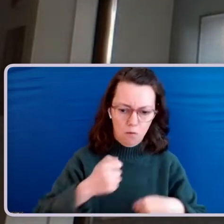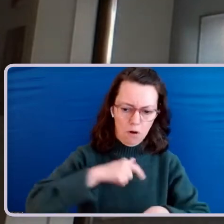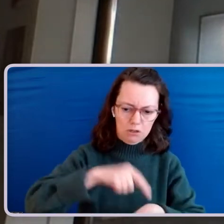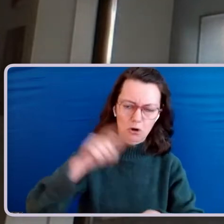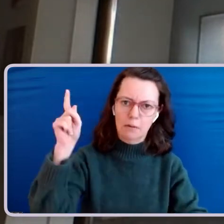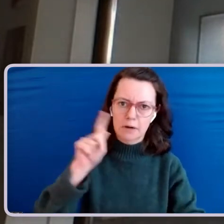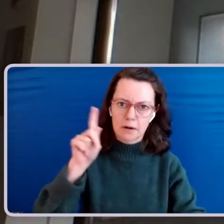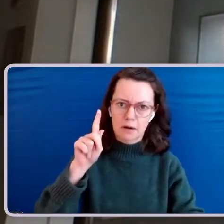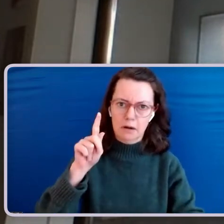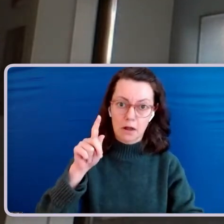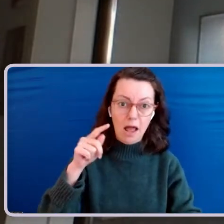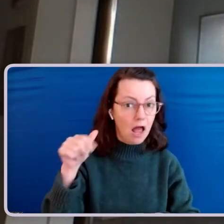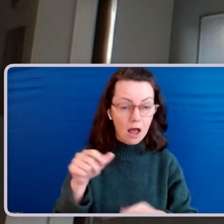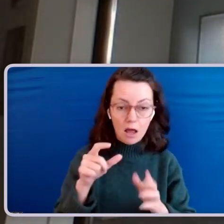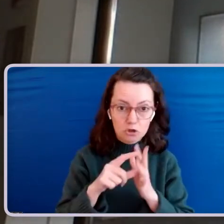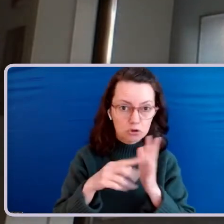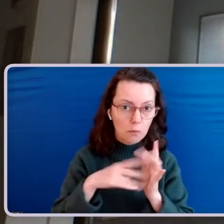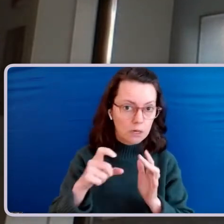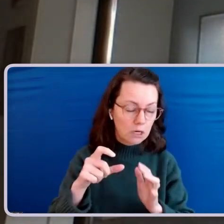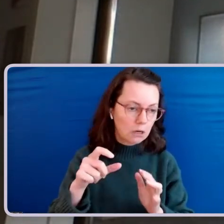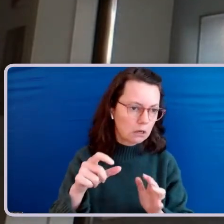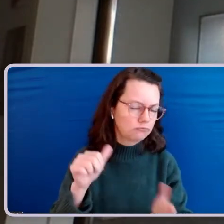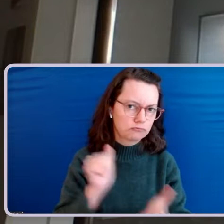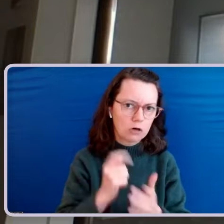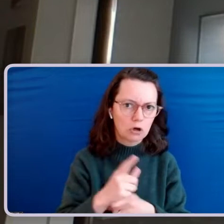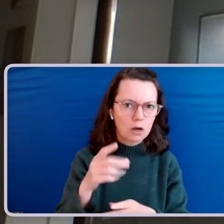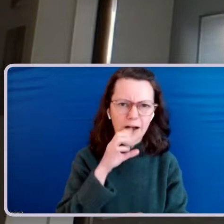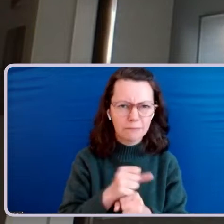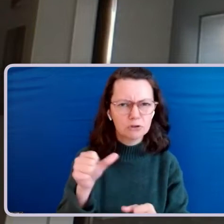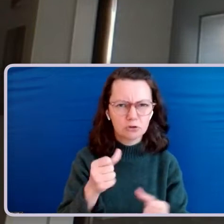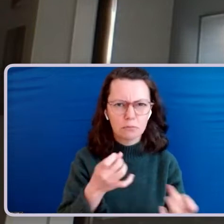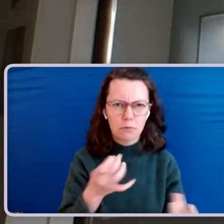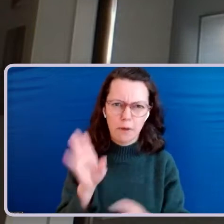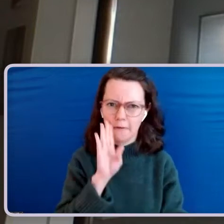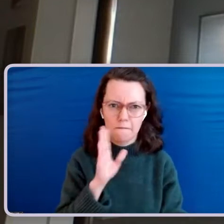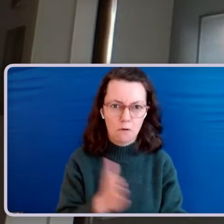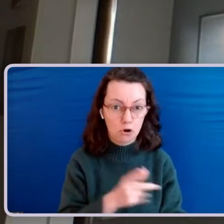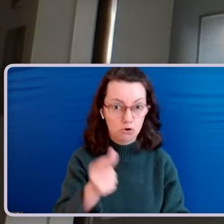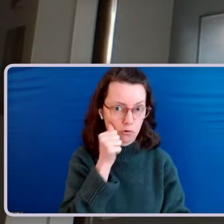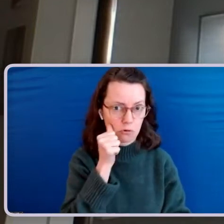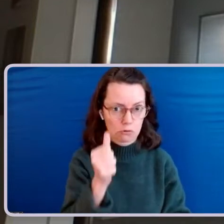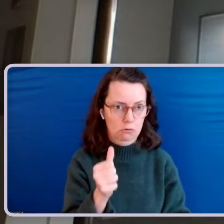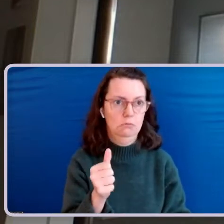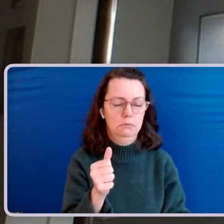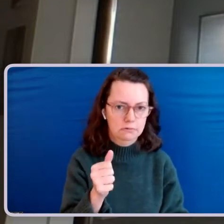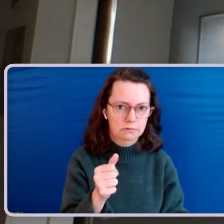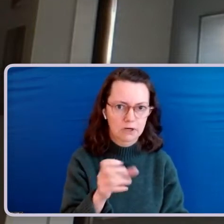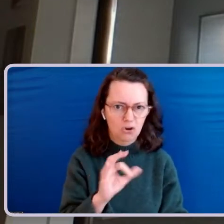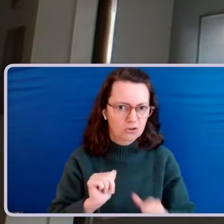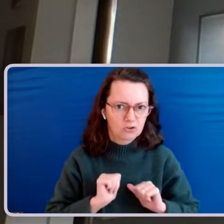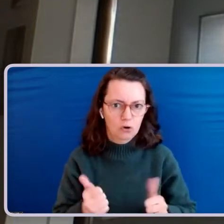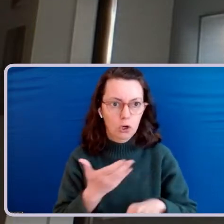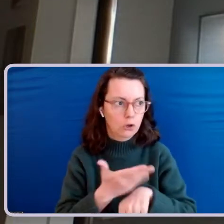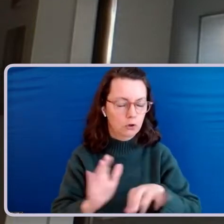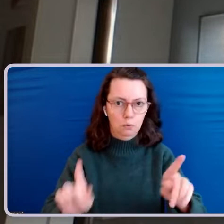advance. A lot of this stuff is known. It was not a surprise that people with disability and older people